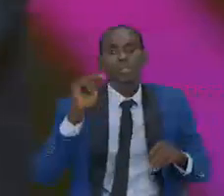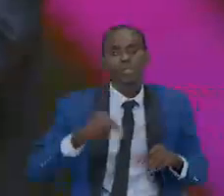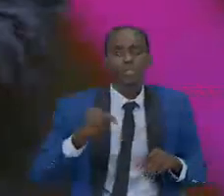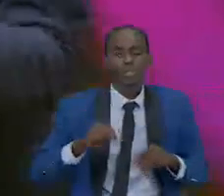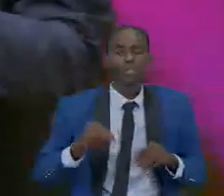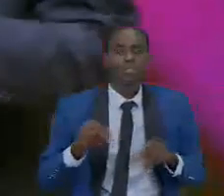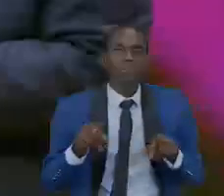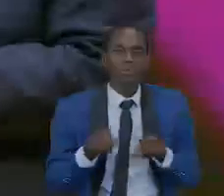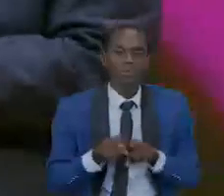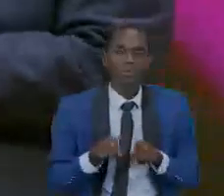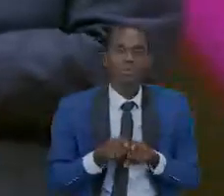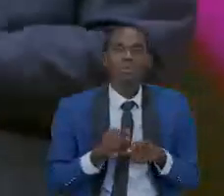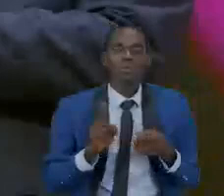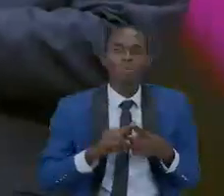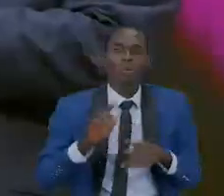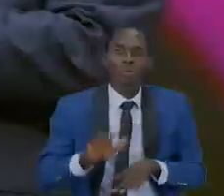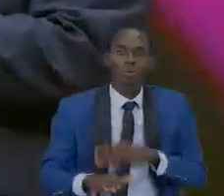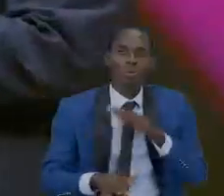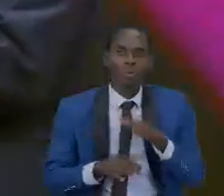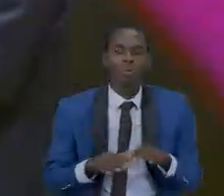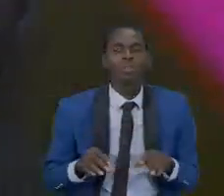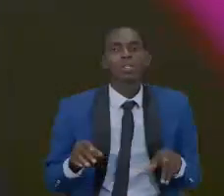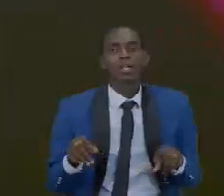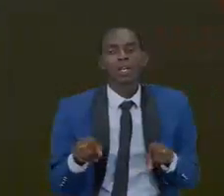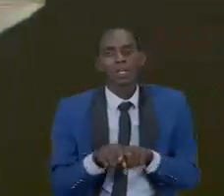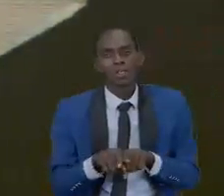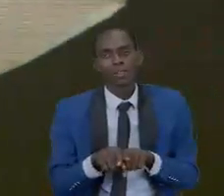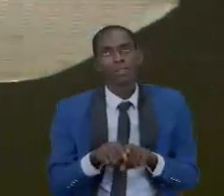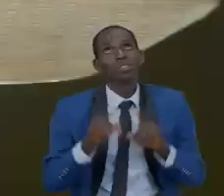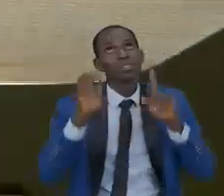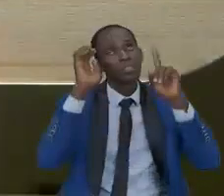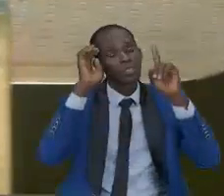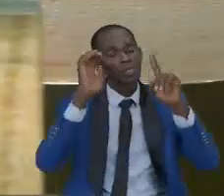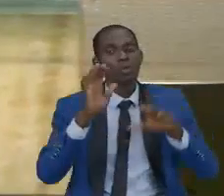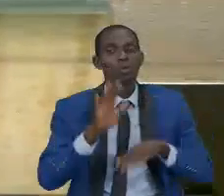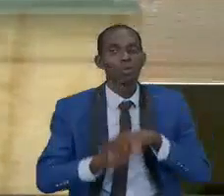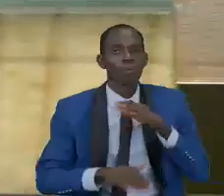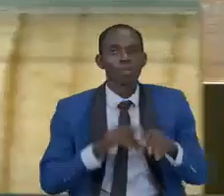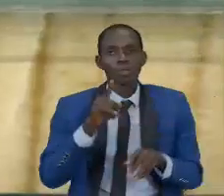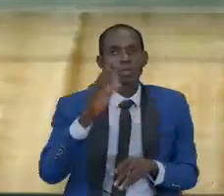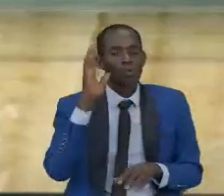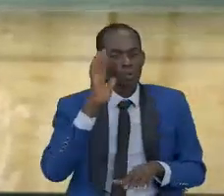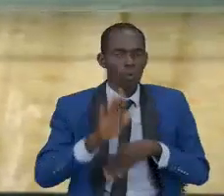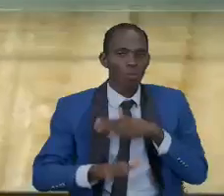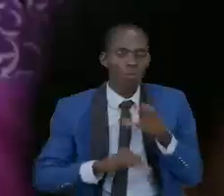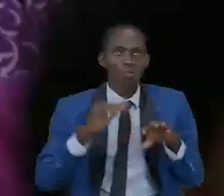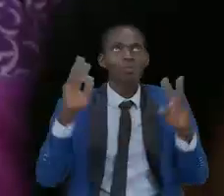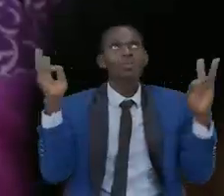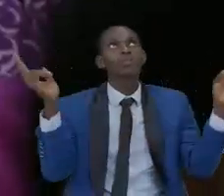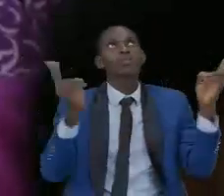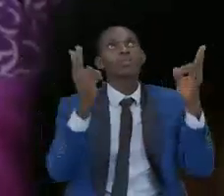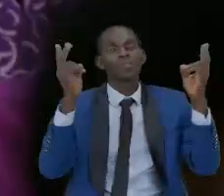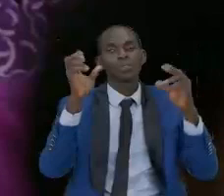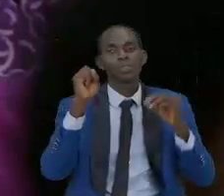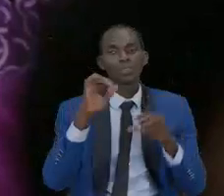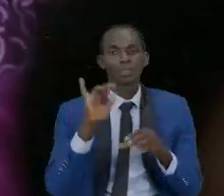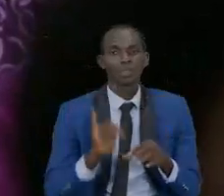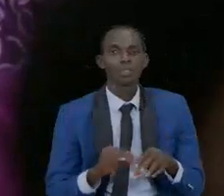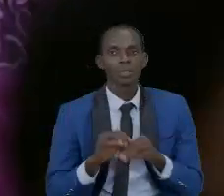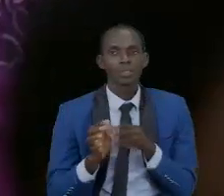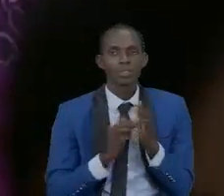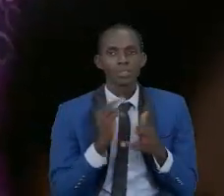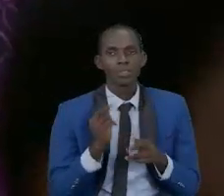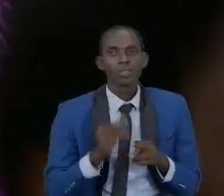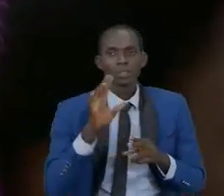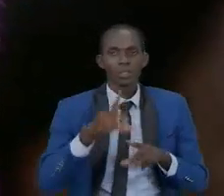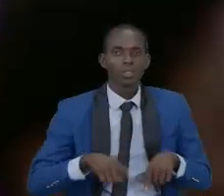also so to walk Ivana I see a word your work the your life